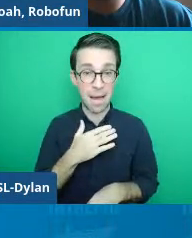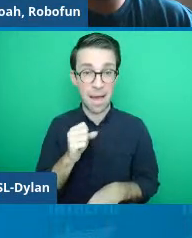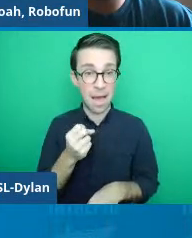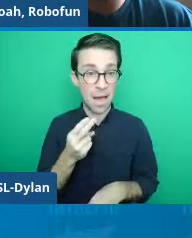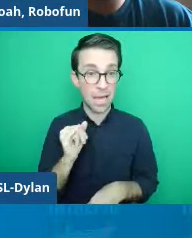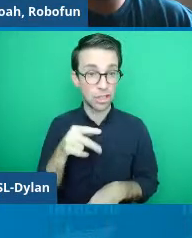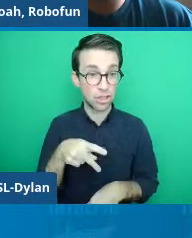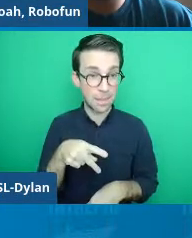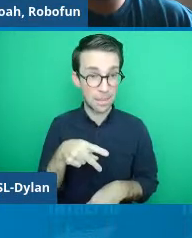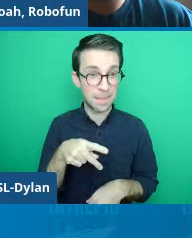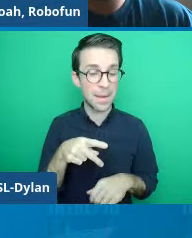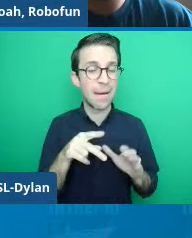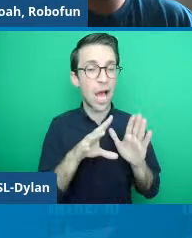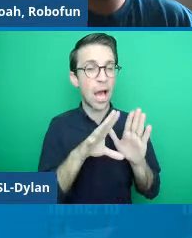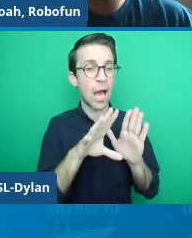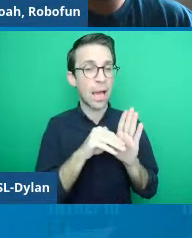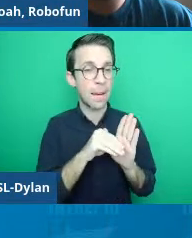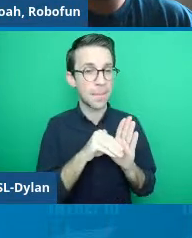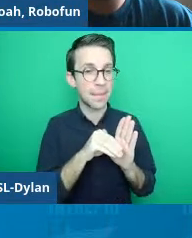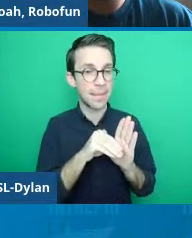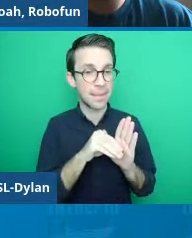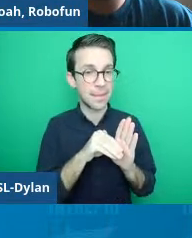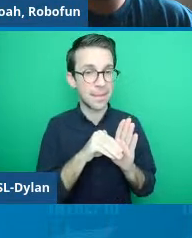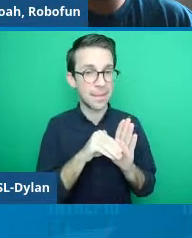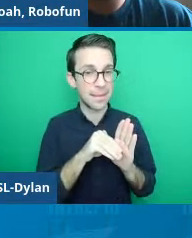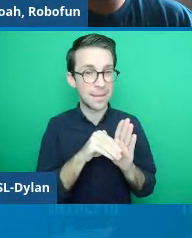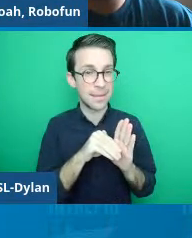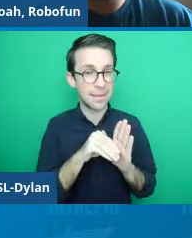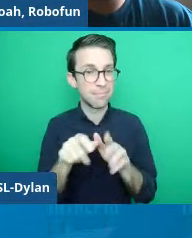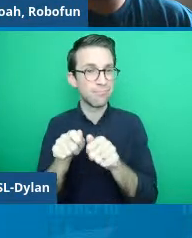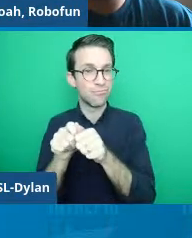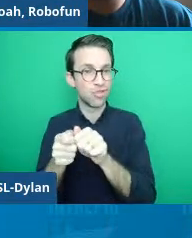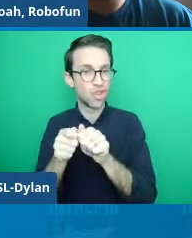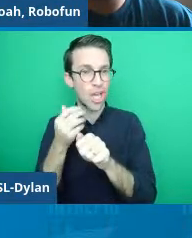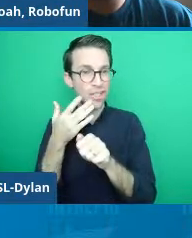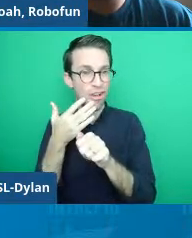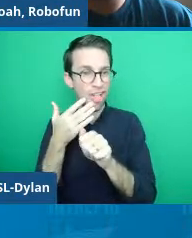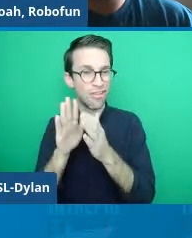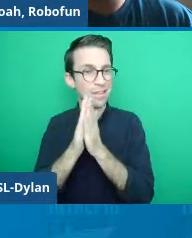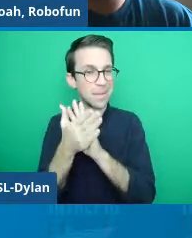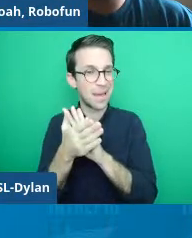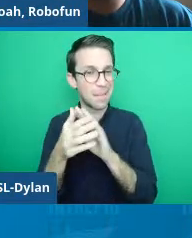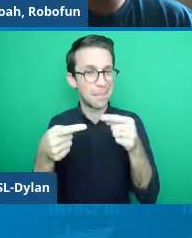just duplicate this guy and then change his color.